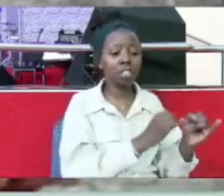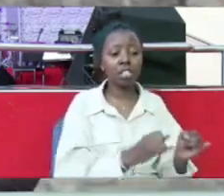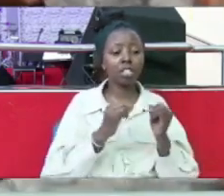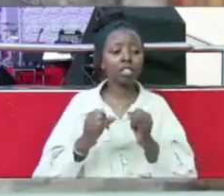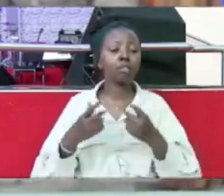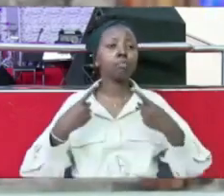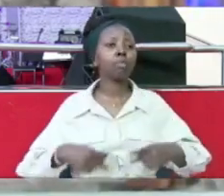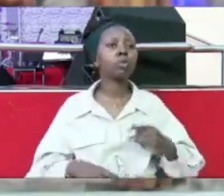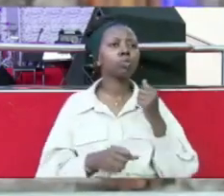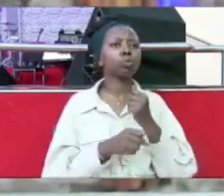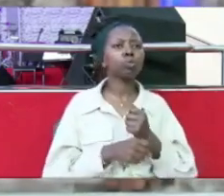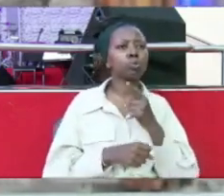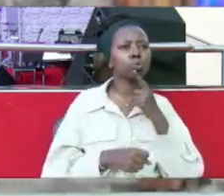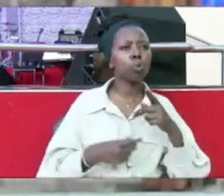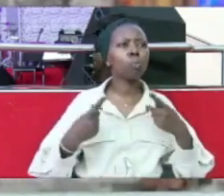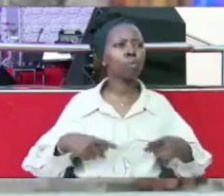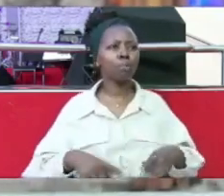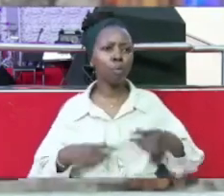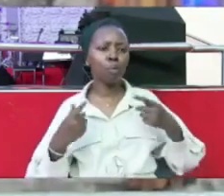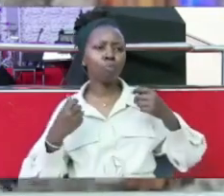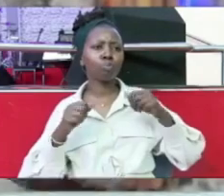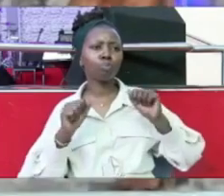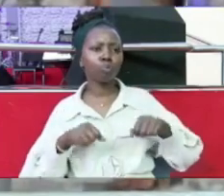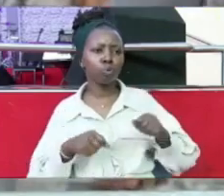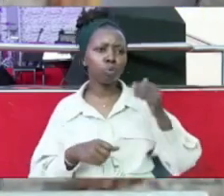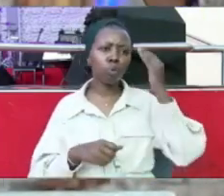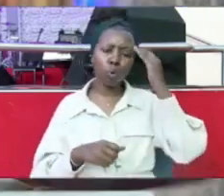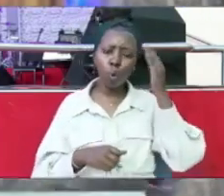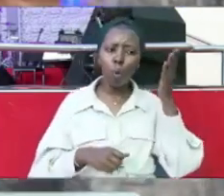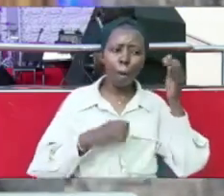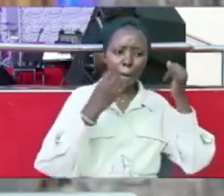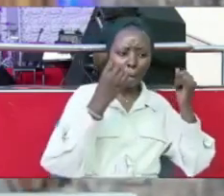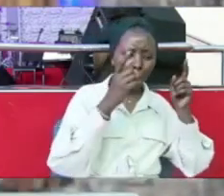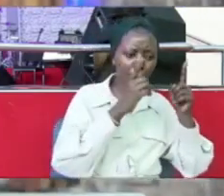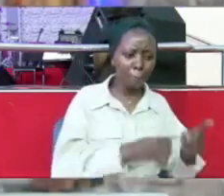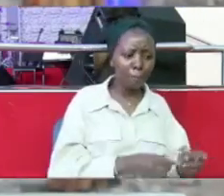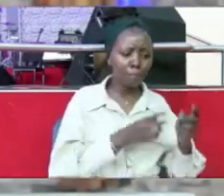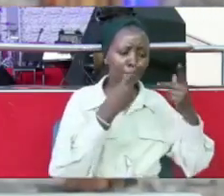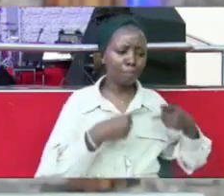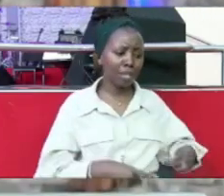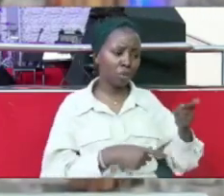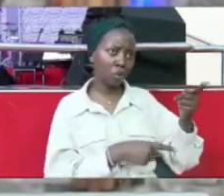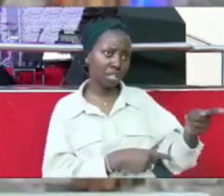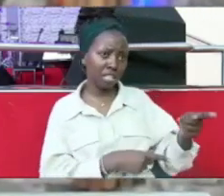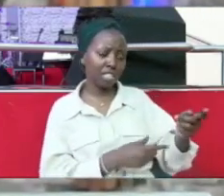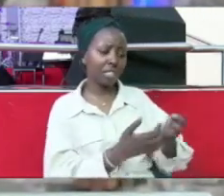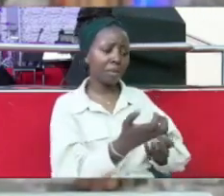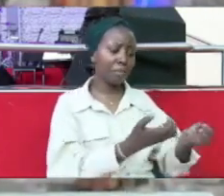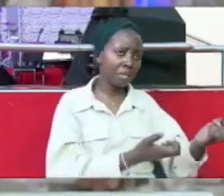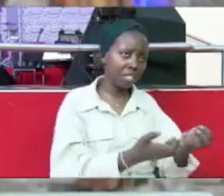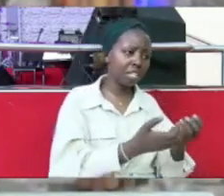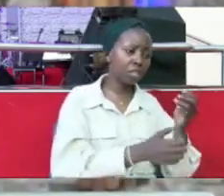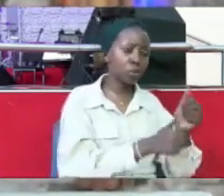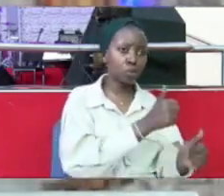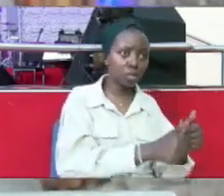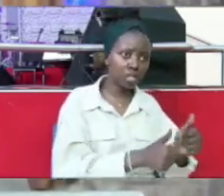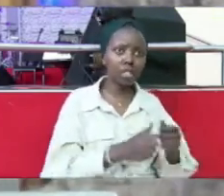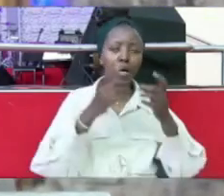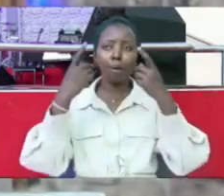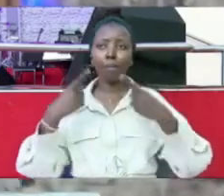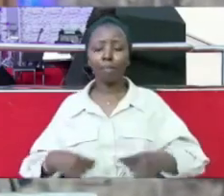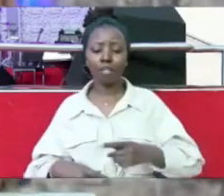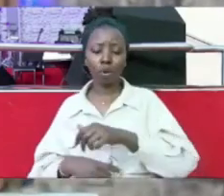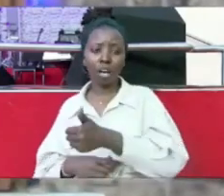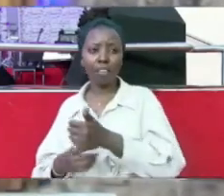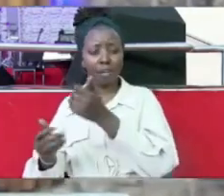anaifanya. So people are able to know this and this person is offering these goods or these services. Kwa hivyo kila mtu anaweza kufahamu mtu mwingine anauza nini.